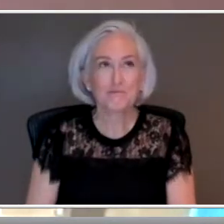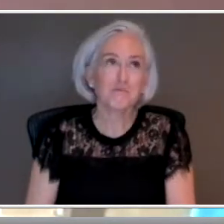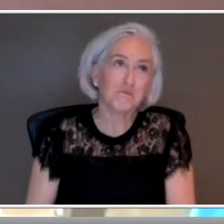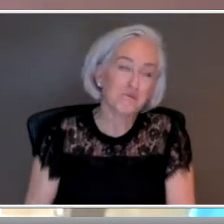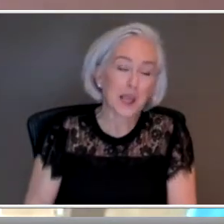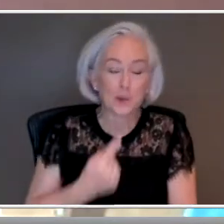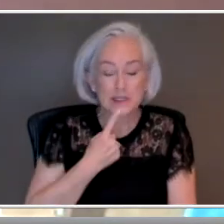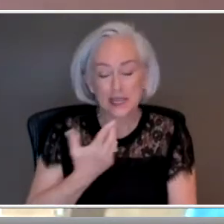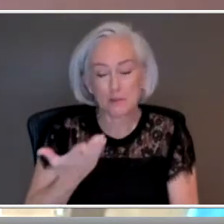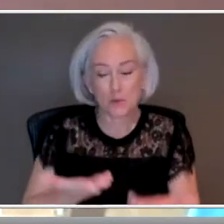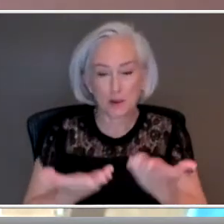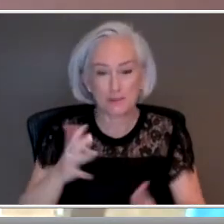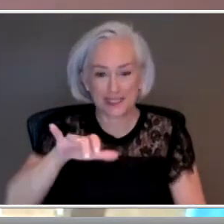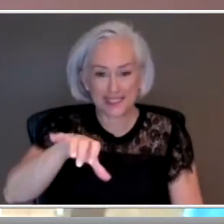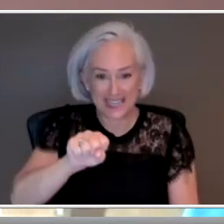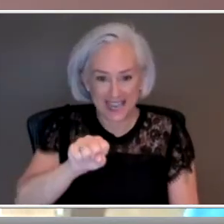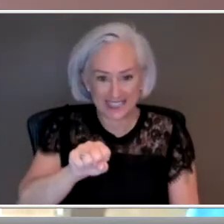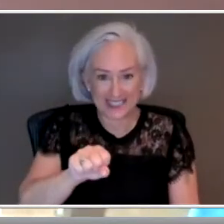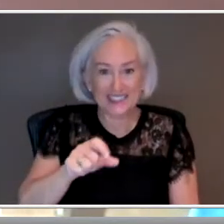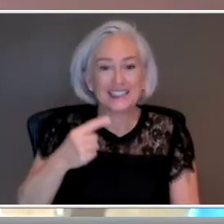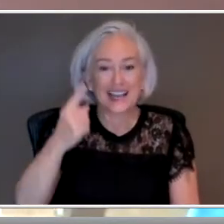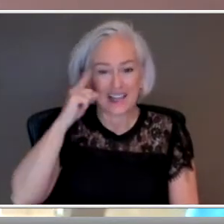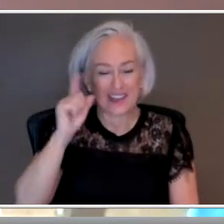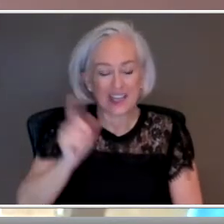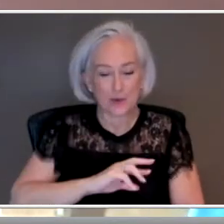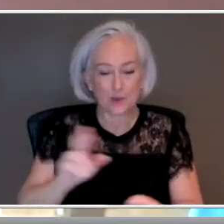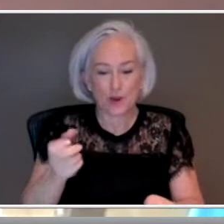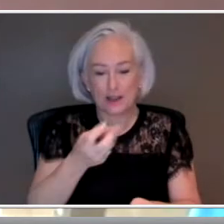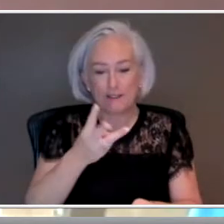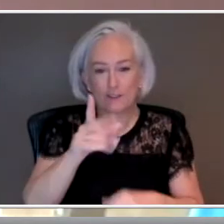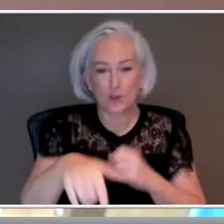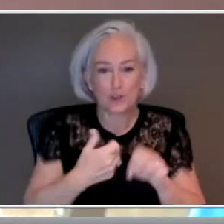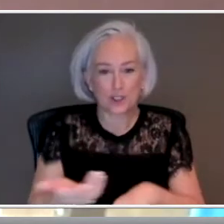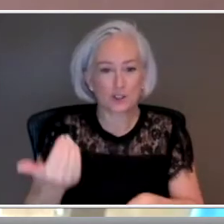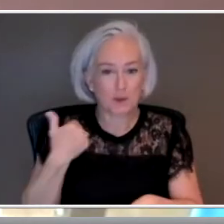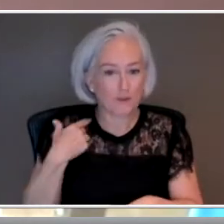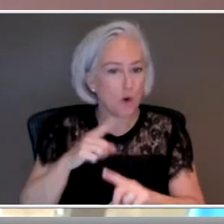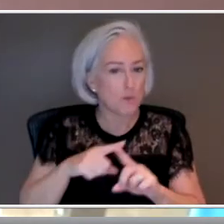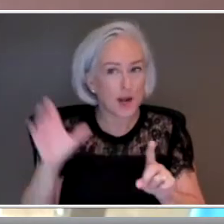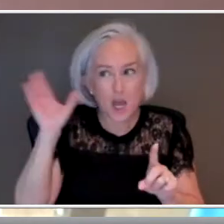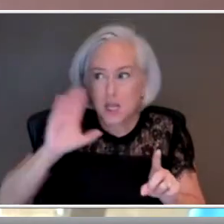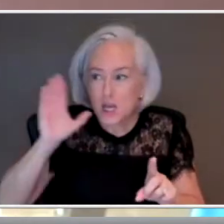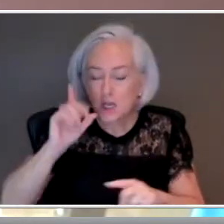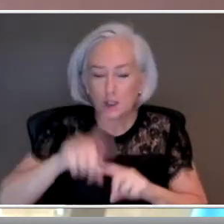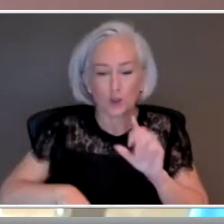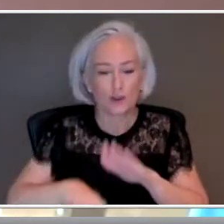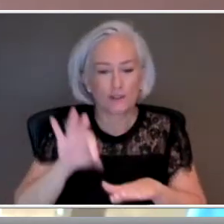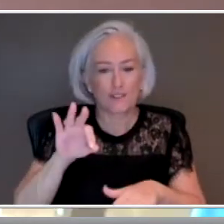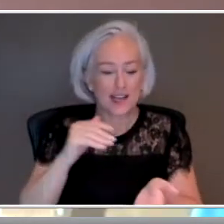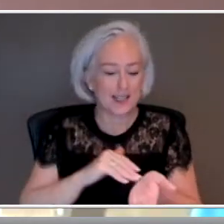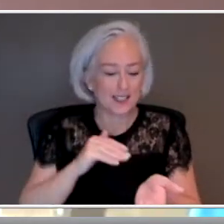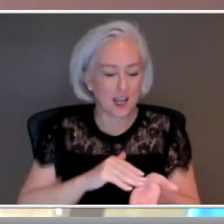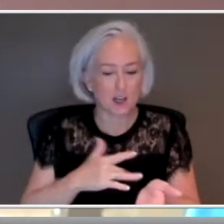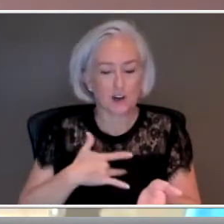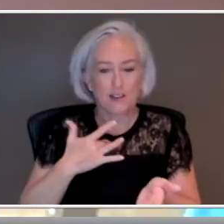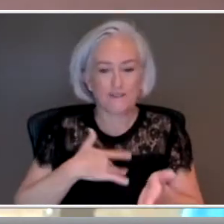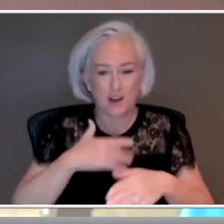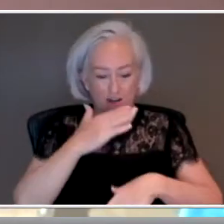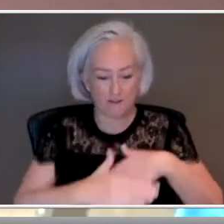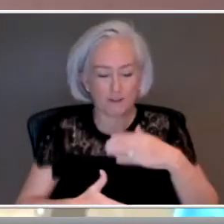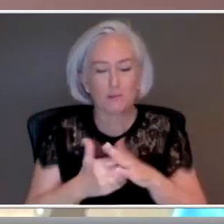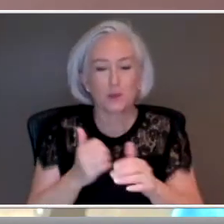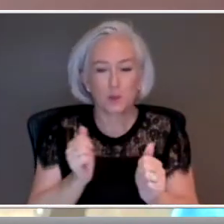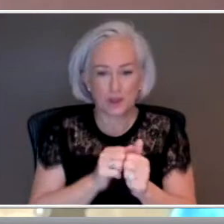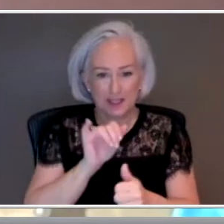because I think I was ready to have this a couple of years before, but I just couldn't find the doctor that I felt comfortable doing it with.